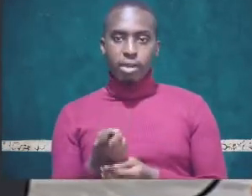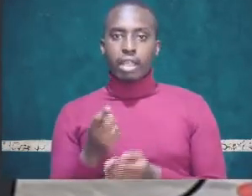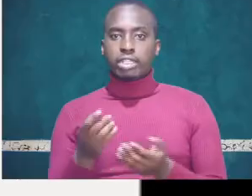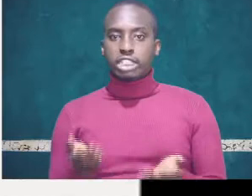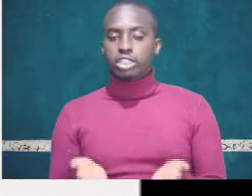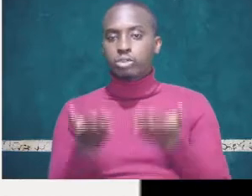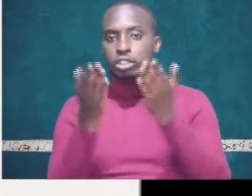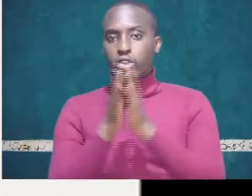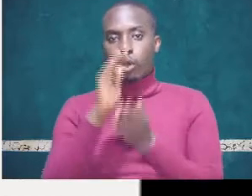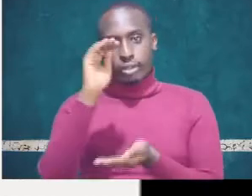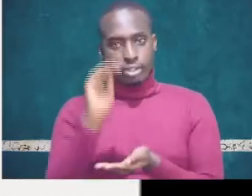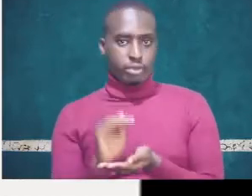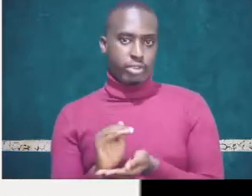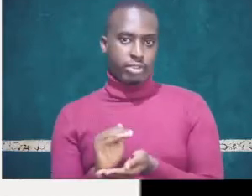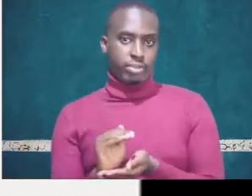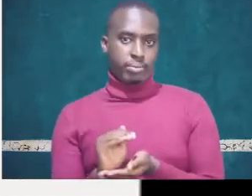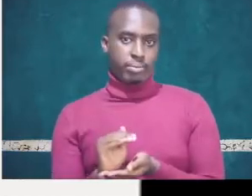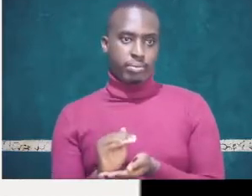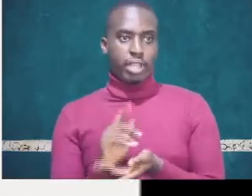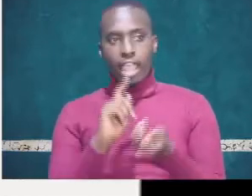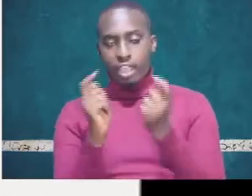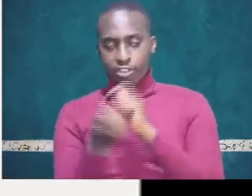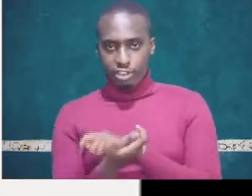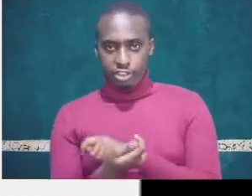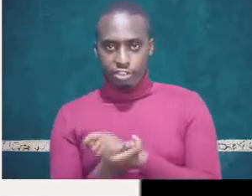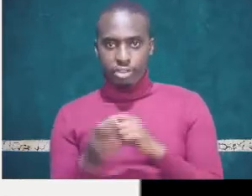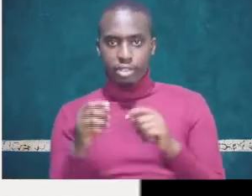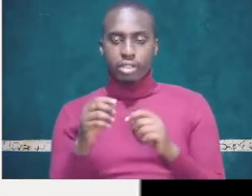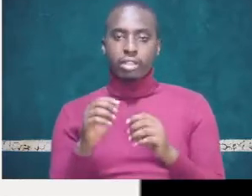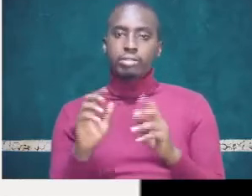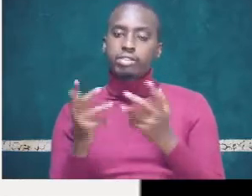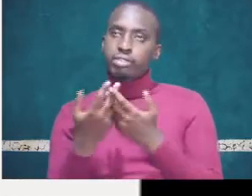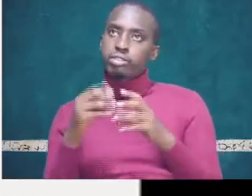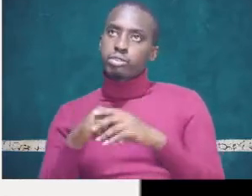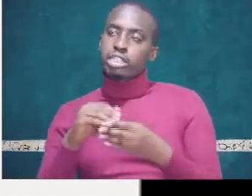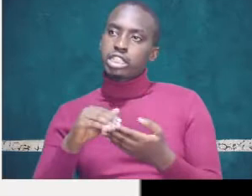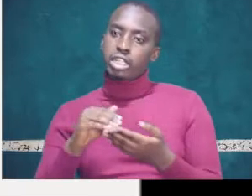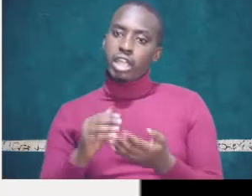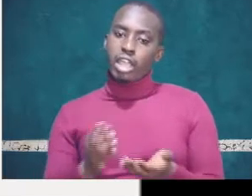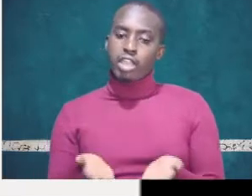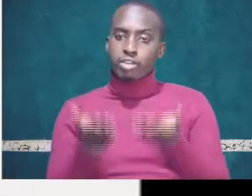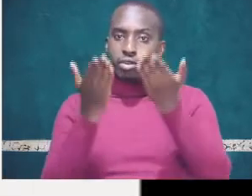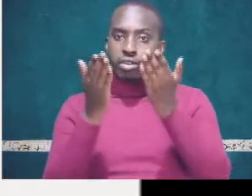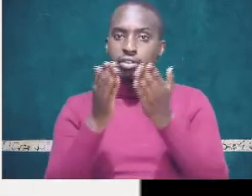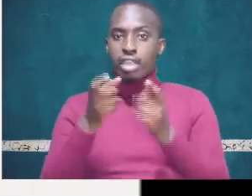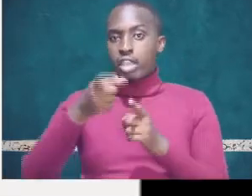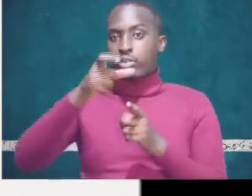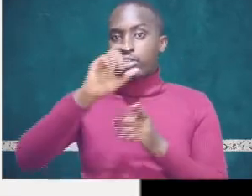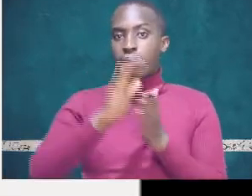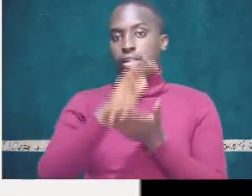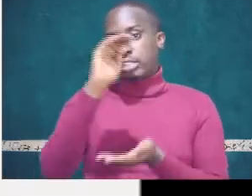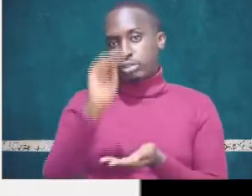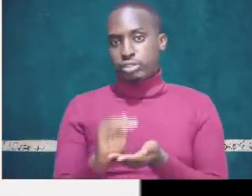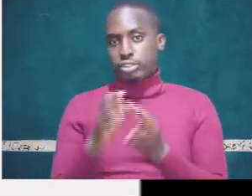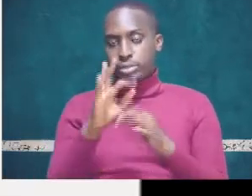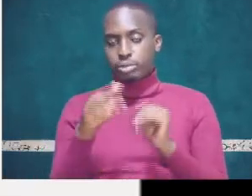or a decrease. A change is a decrease or an increase. A change refers to an increase or a decrease in the quantity demanded